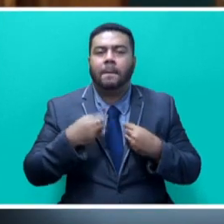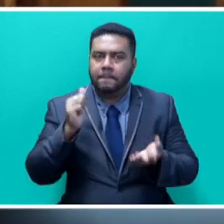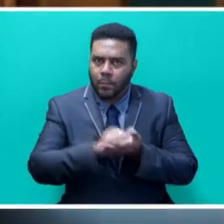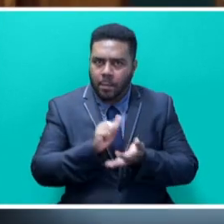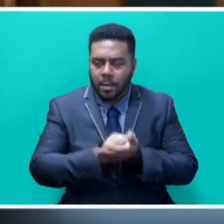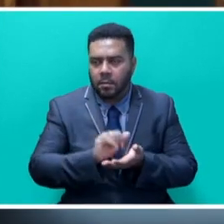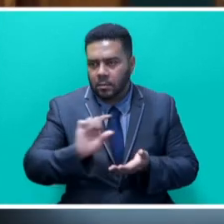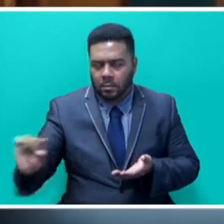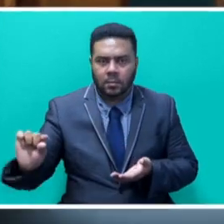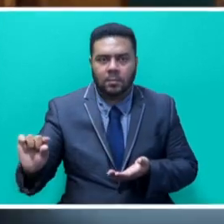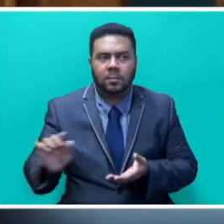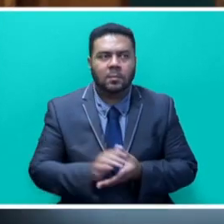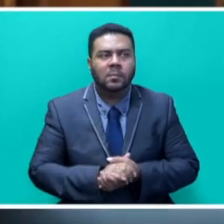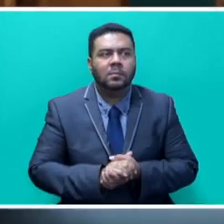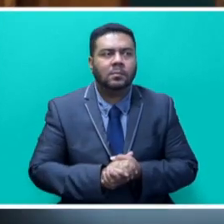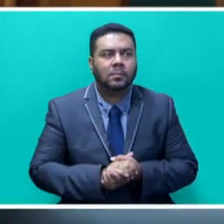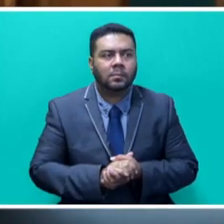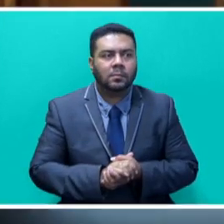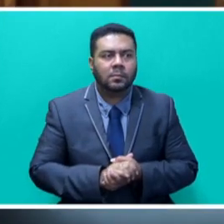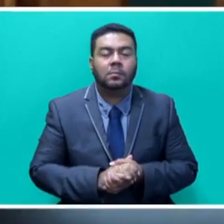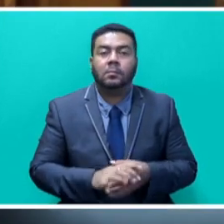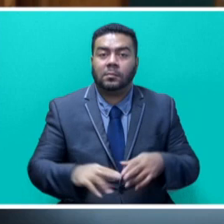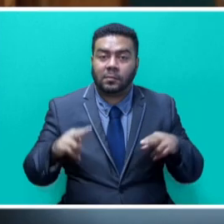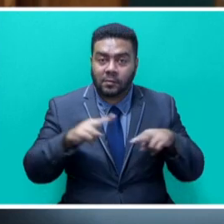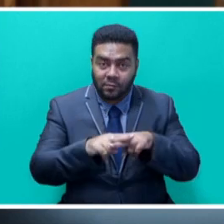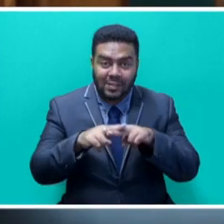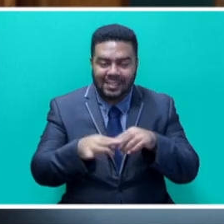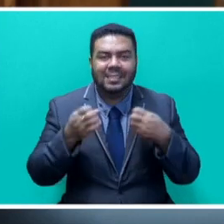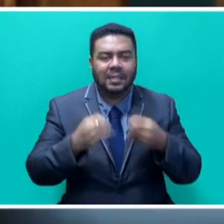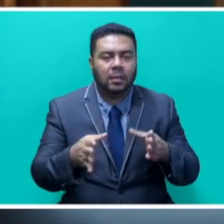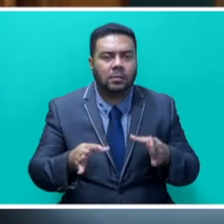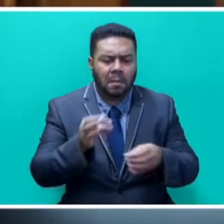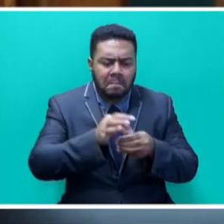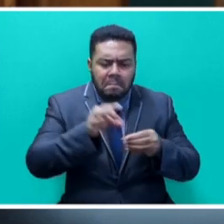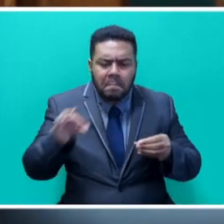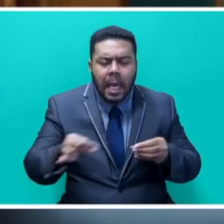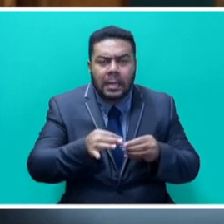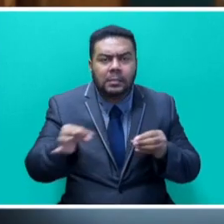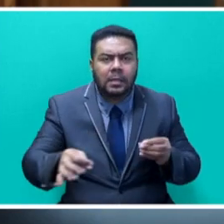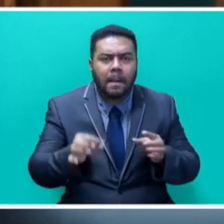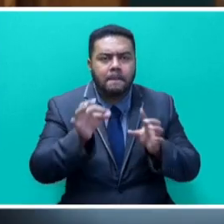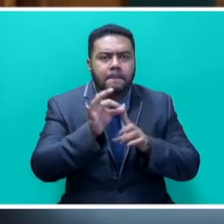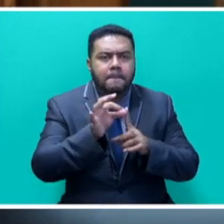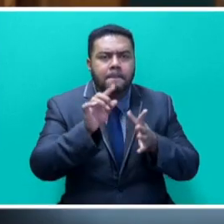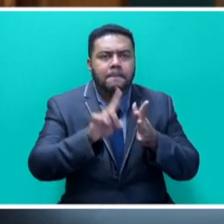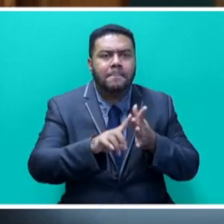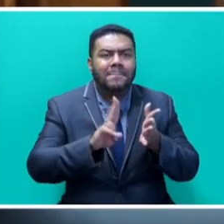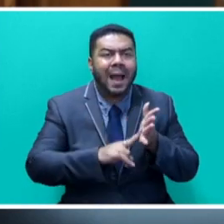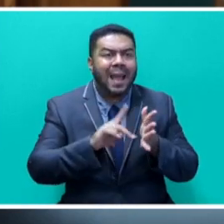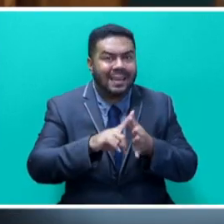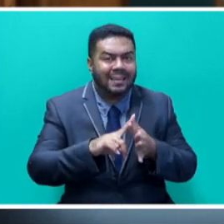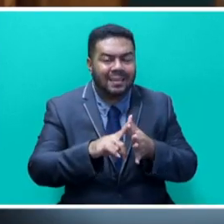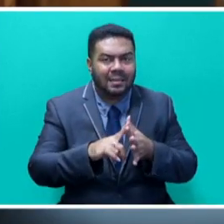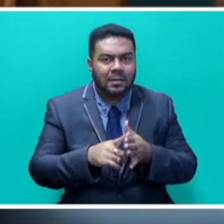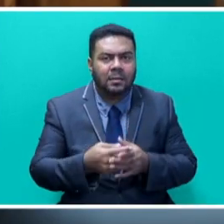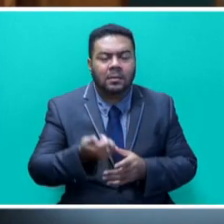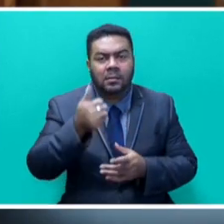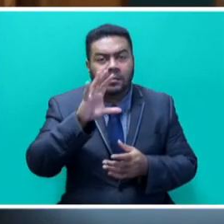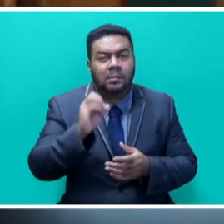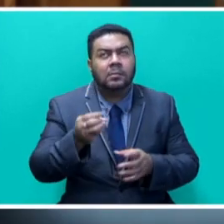are unprecedented since Fiji started planting pine about 60 years ago. Additionally, Mr.